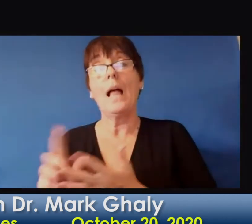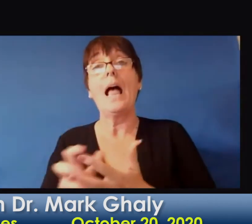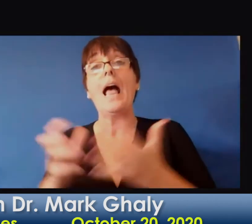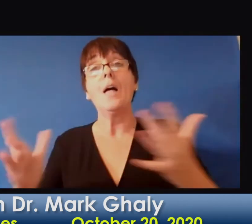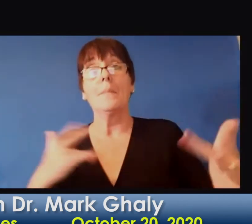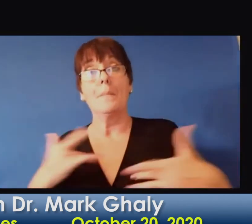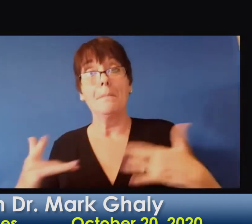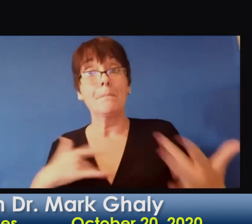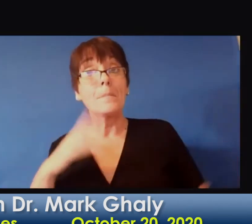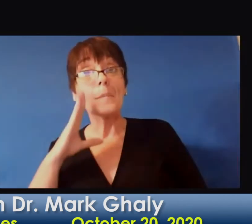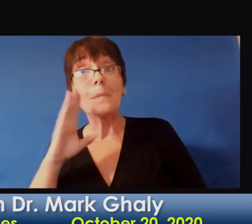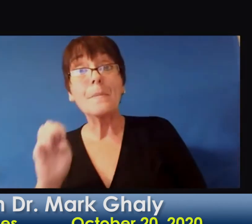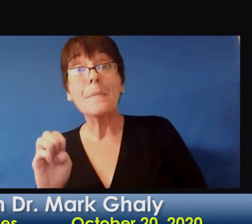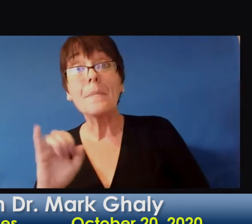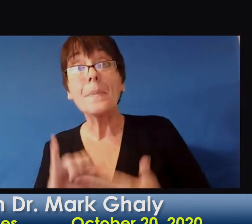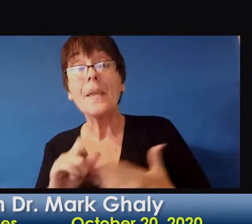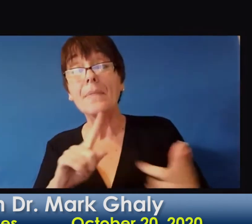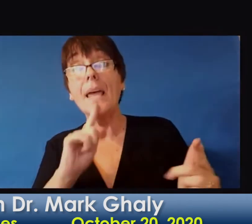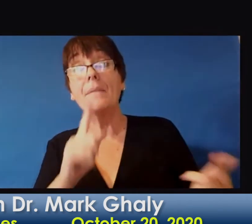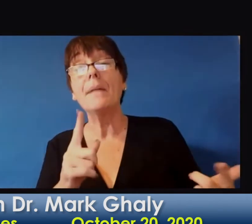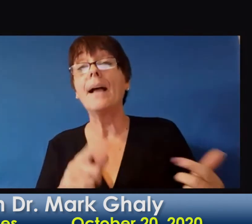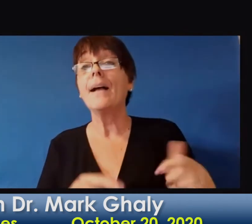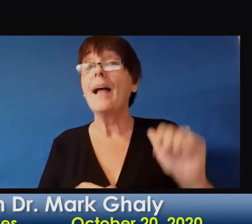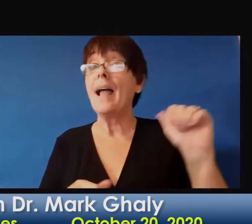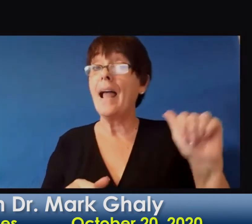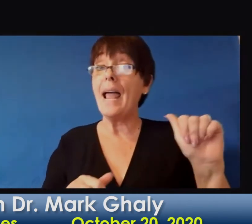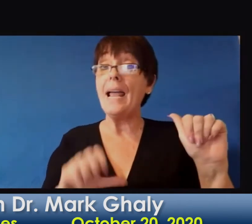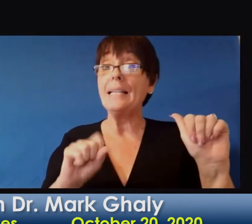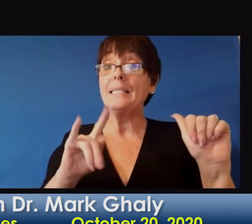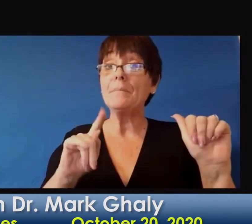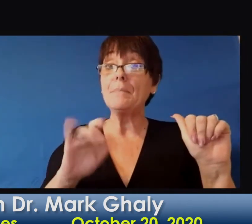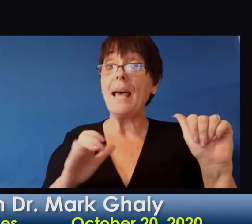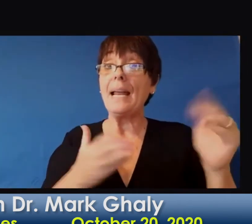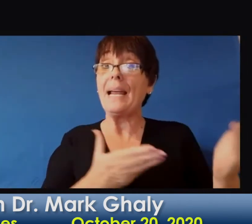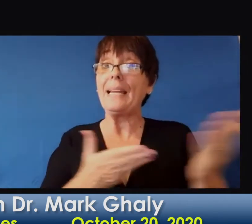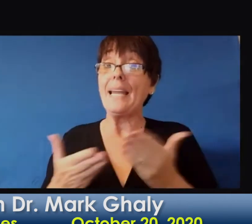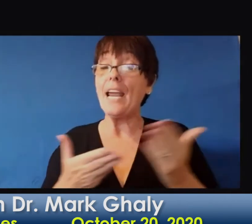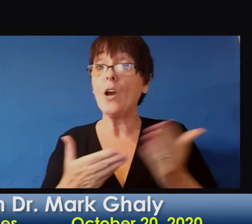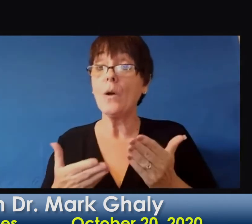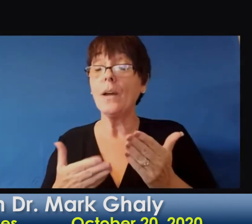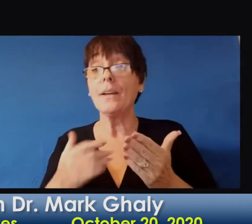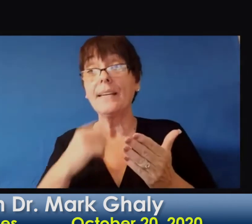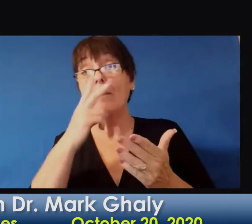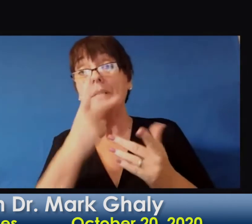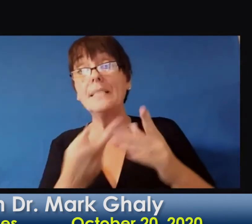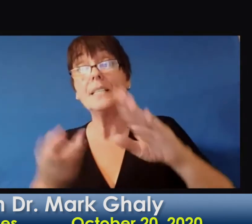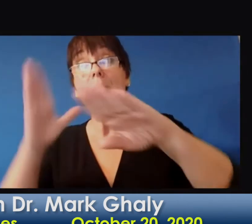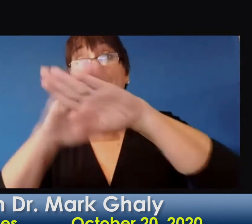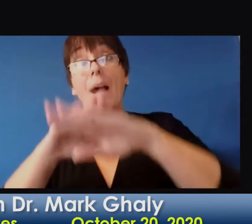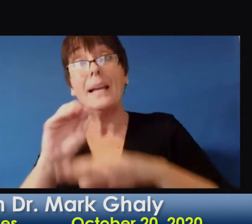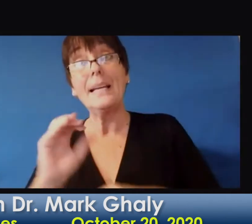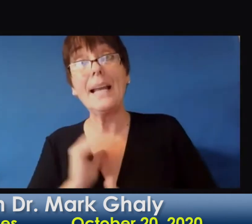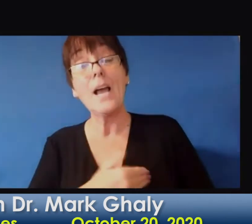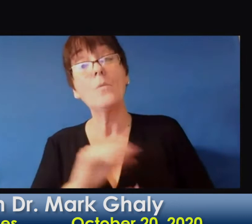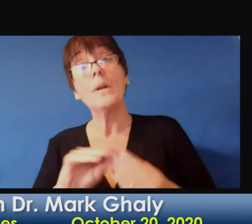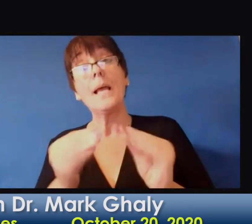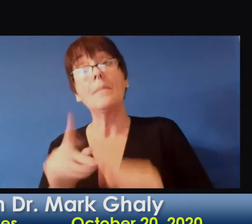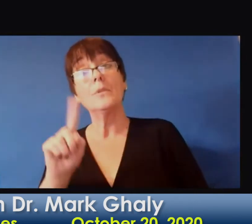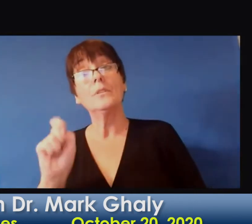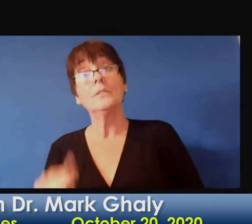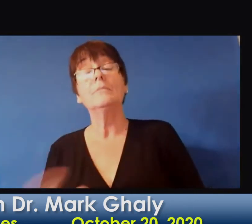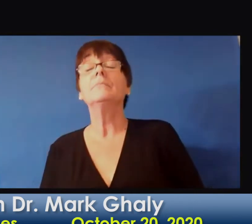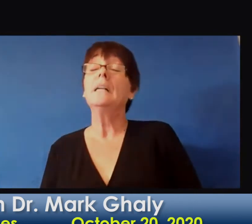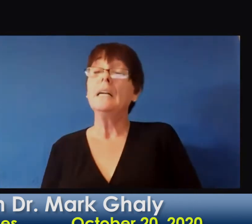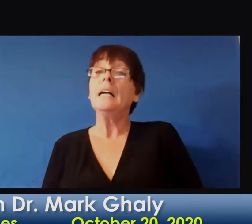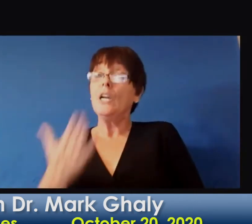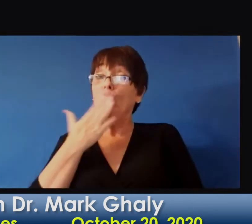concern would it be that they might be asymptomatic carriers, and could we see a spike here in cases? Yeah, I mean, it's an excellent